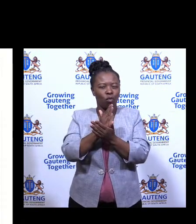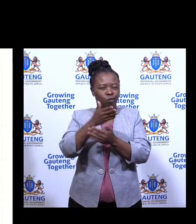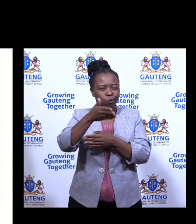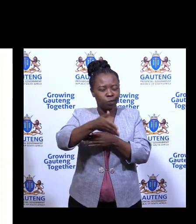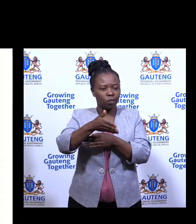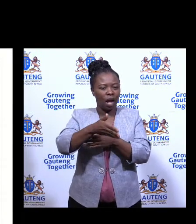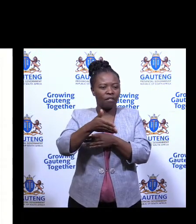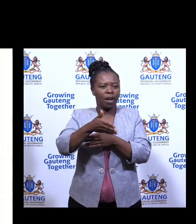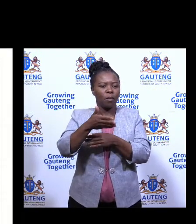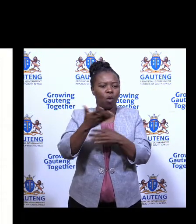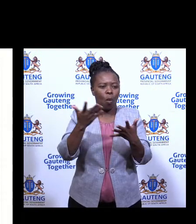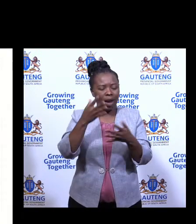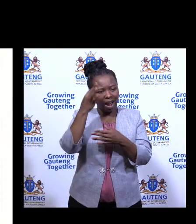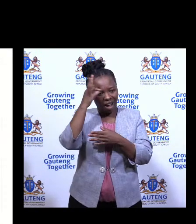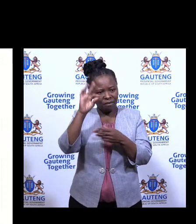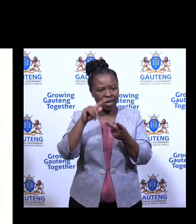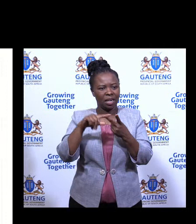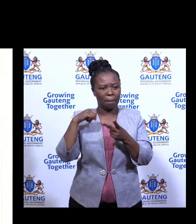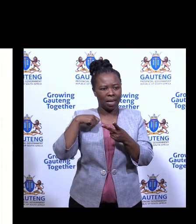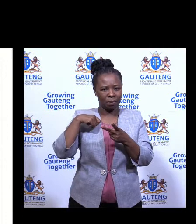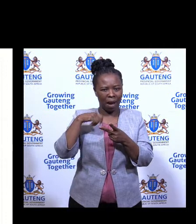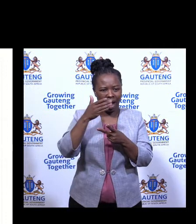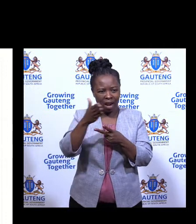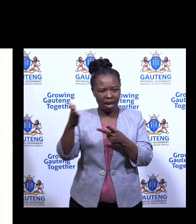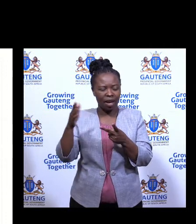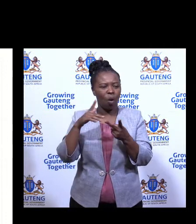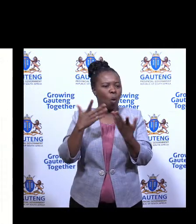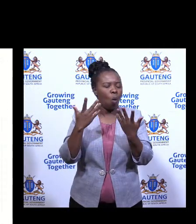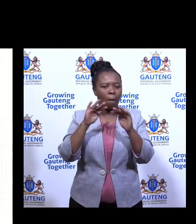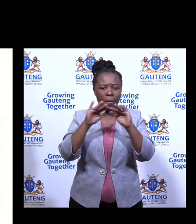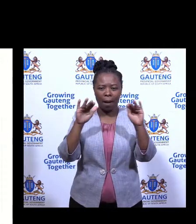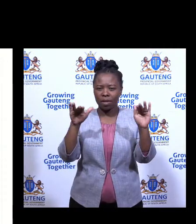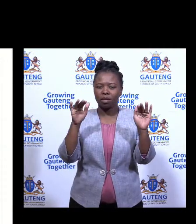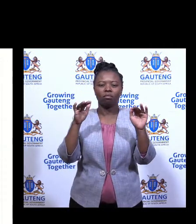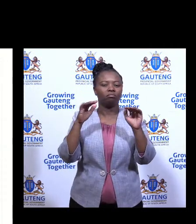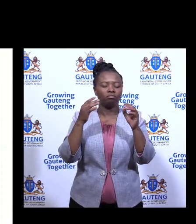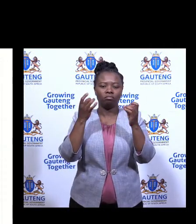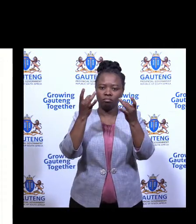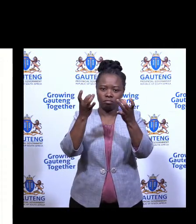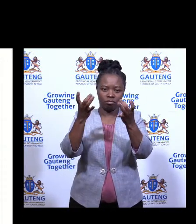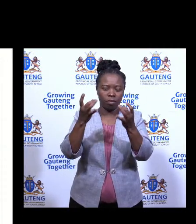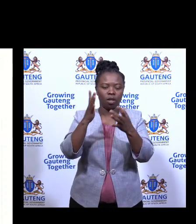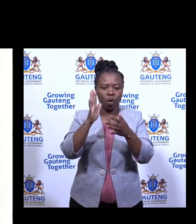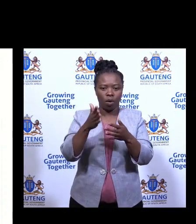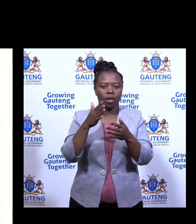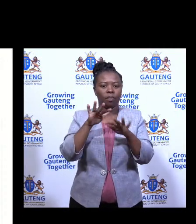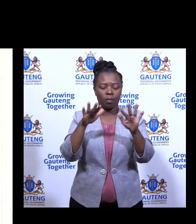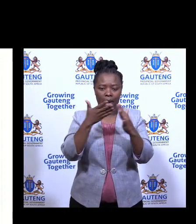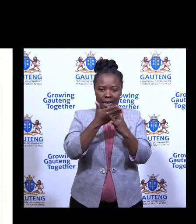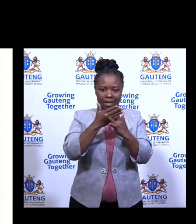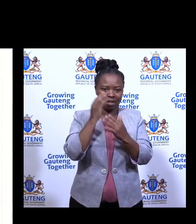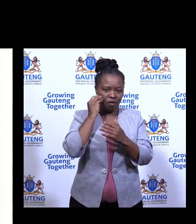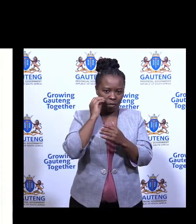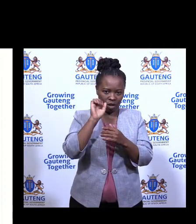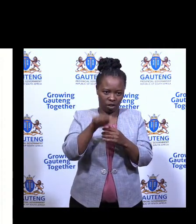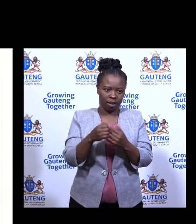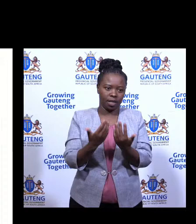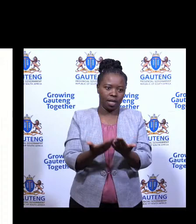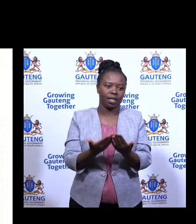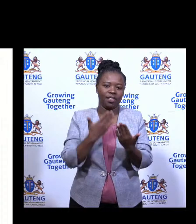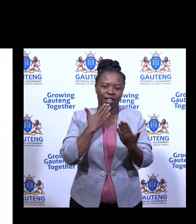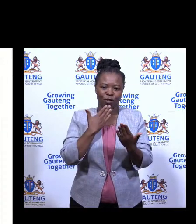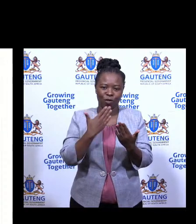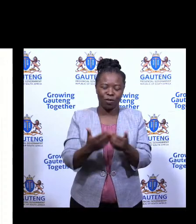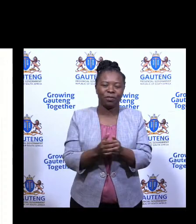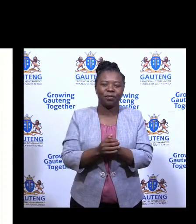to governments, to municipalities, and to the broader public as well, that people will be able to access and engage with that work as well. Thank you very